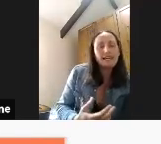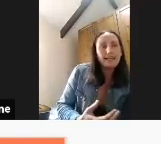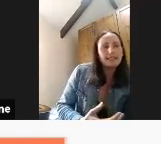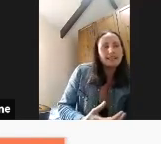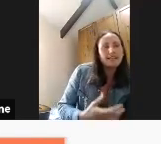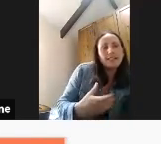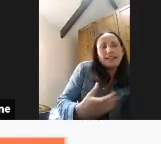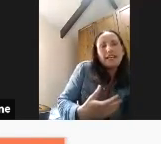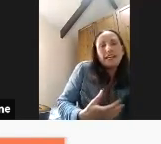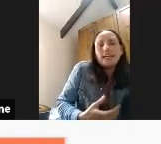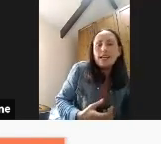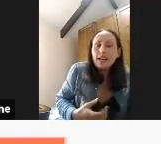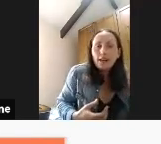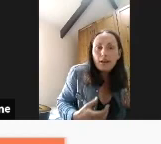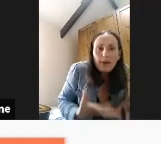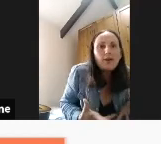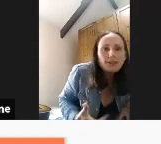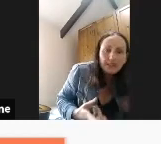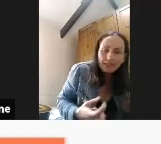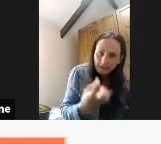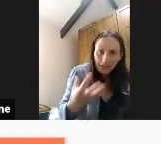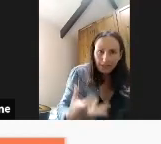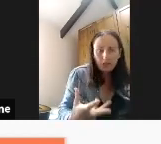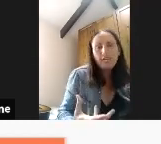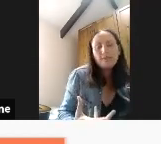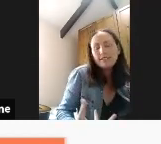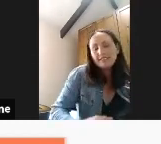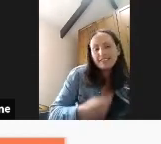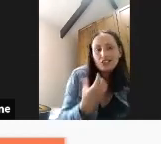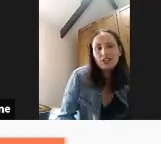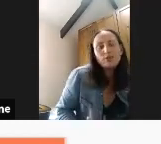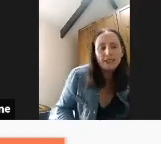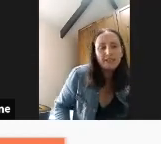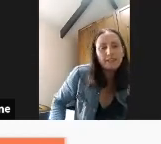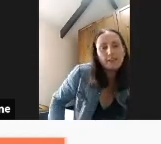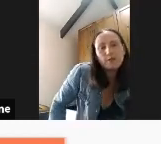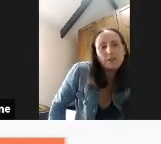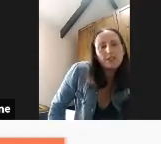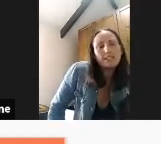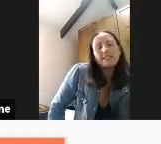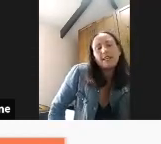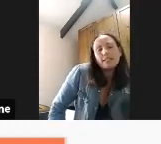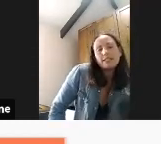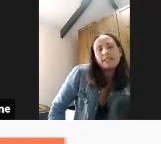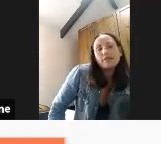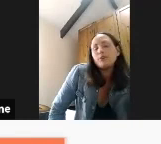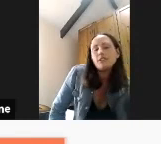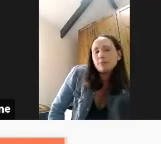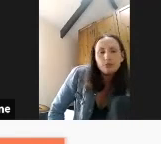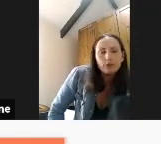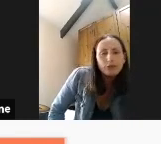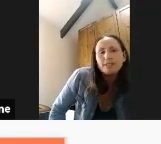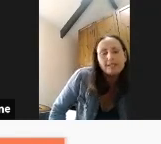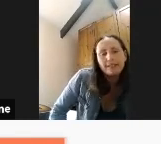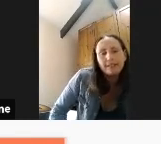inspired and like they are empowered to kind of create businesses that genuinely serve their communities. And our food system